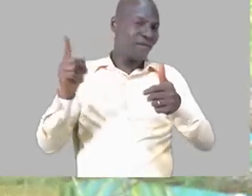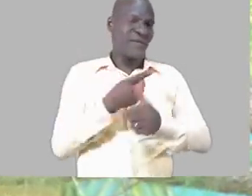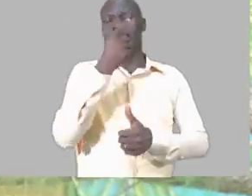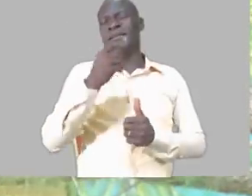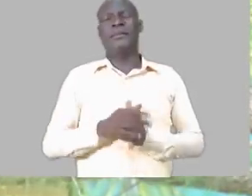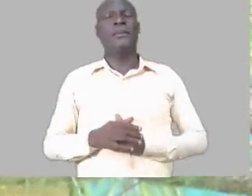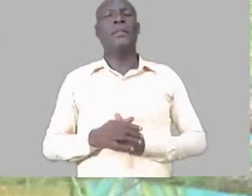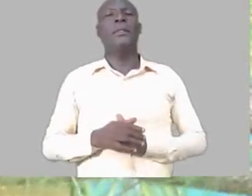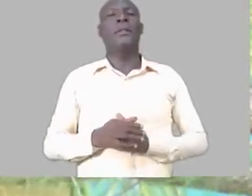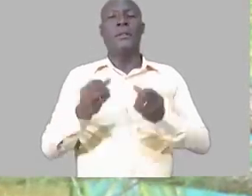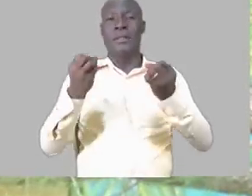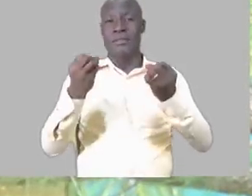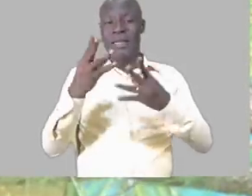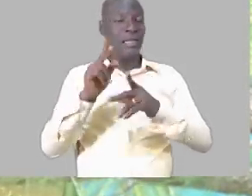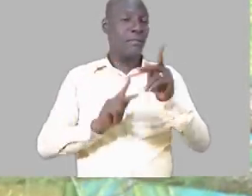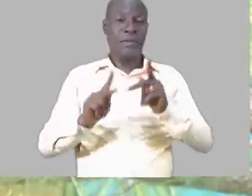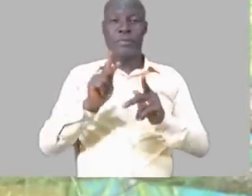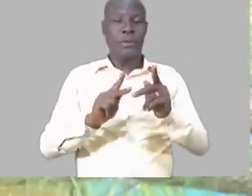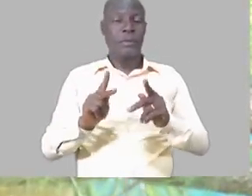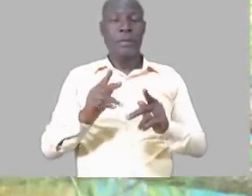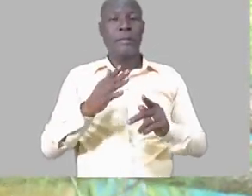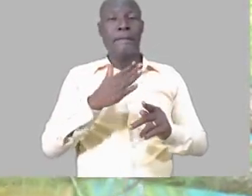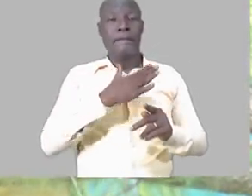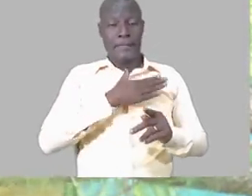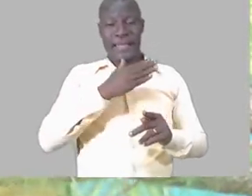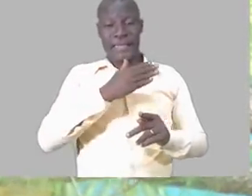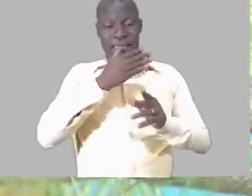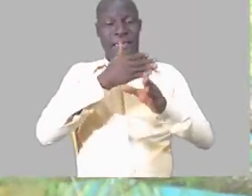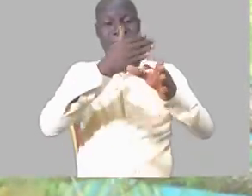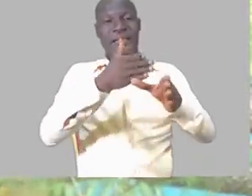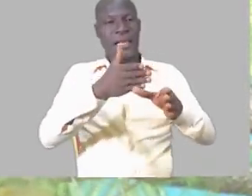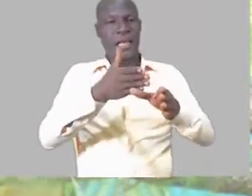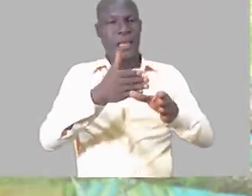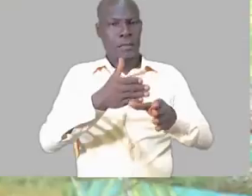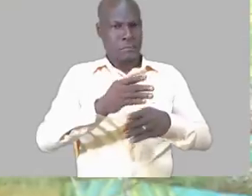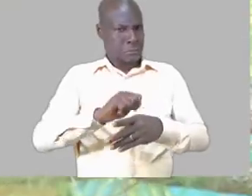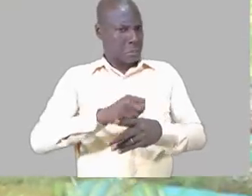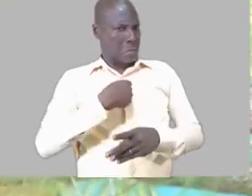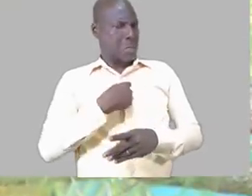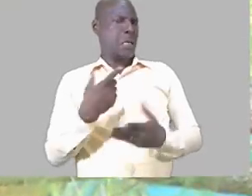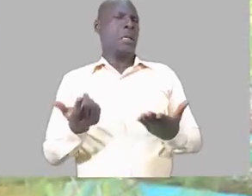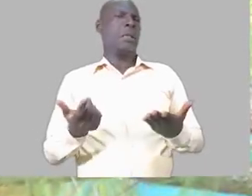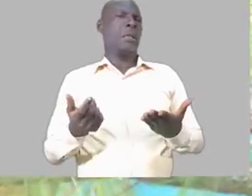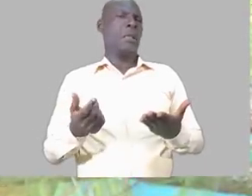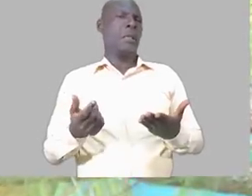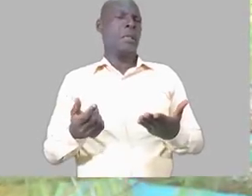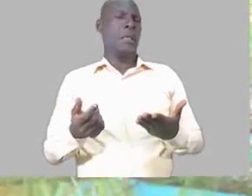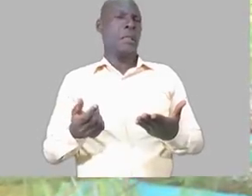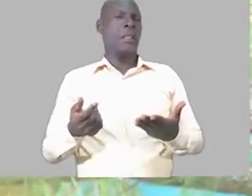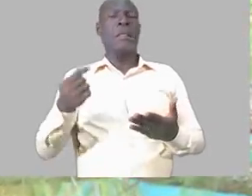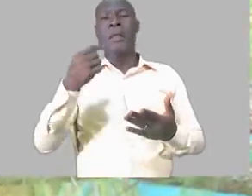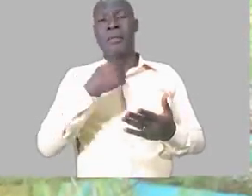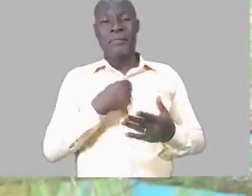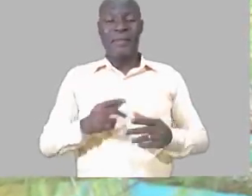mu bi ni mo ho ne mo a me ne wo kasen me grandmother ene wo tete me e wo me nkwala abre me